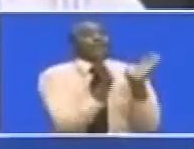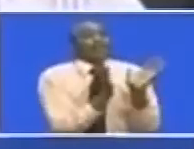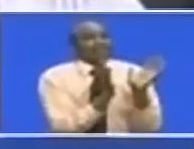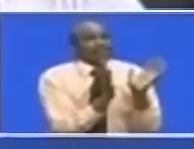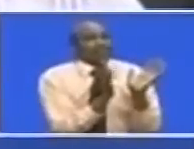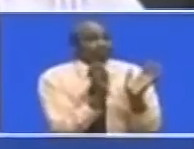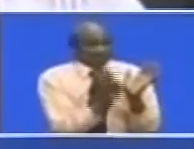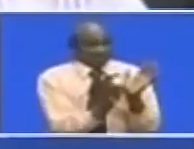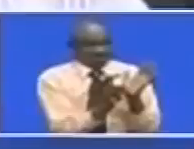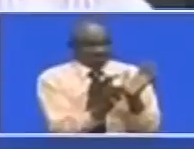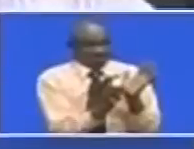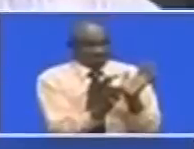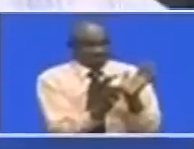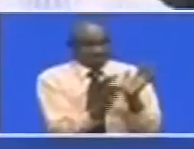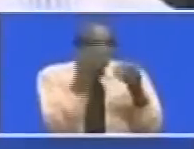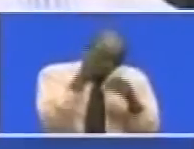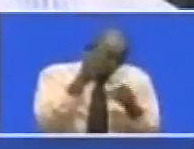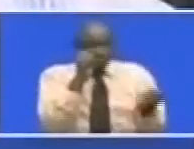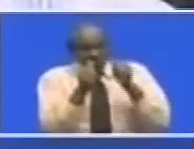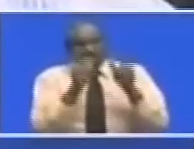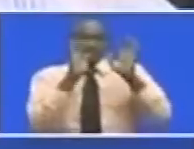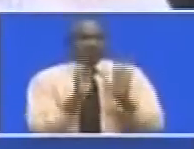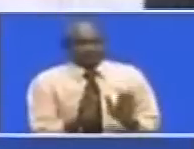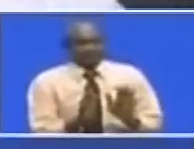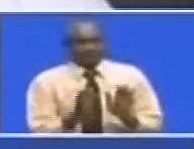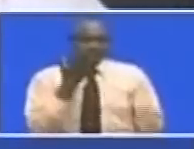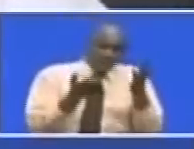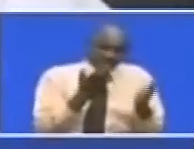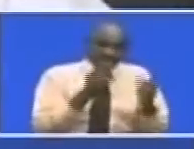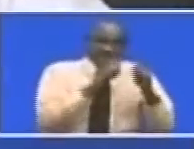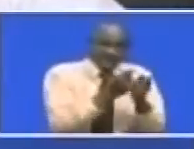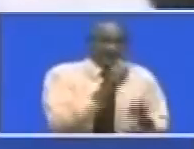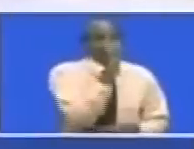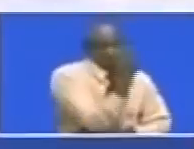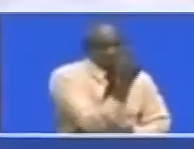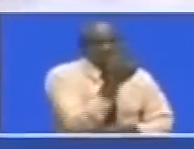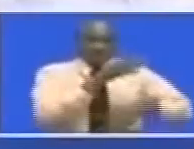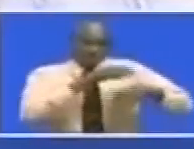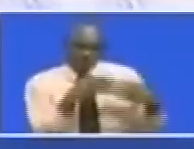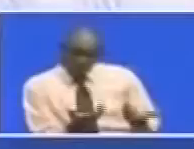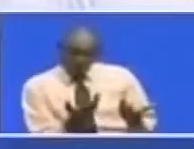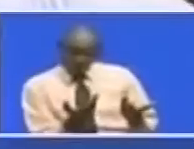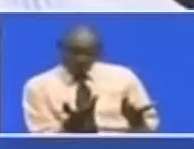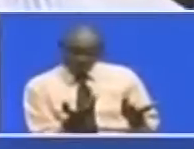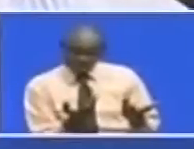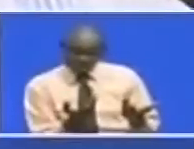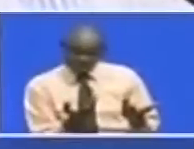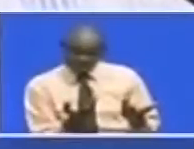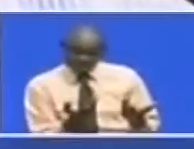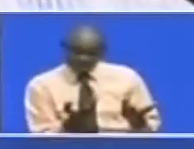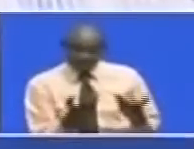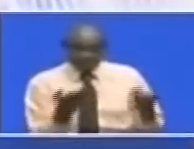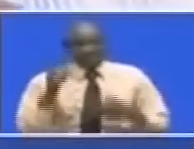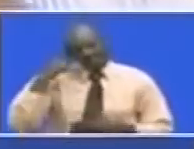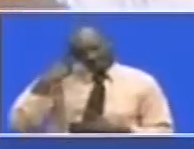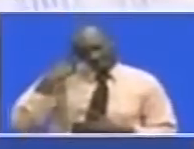can't always say what comes first, whether the ethnic groups preceded but I